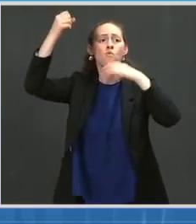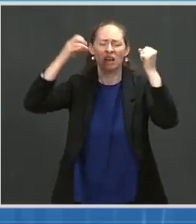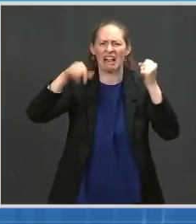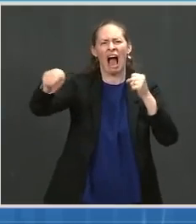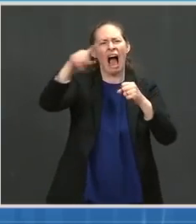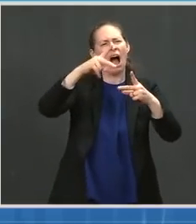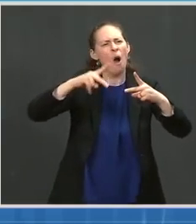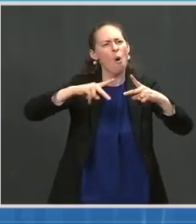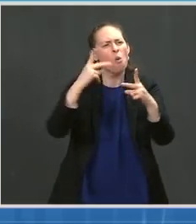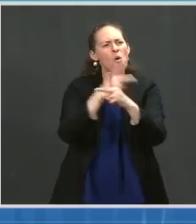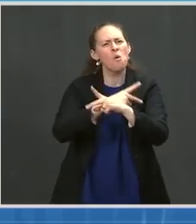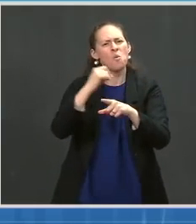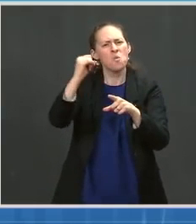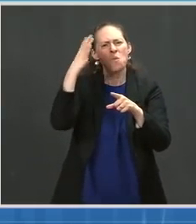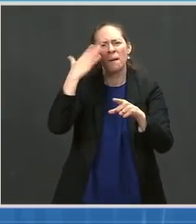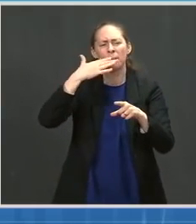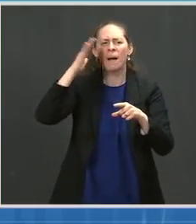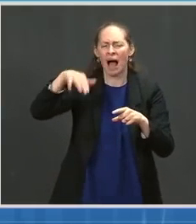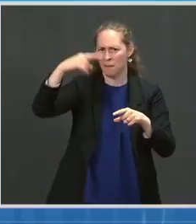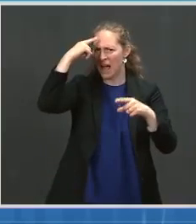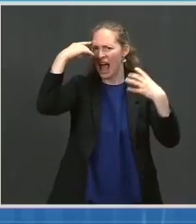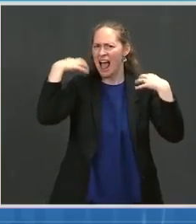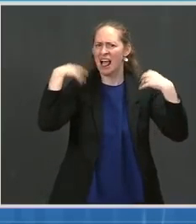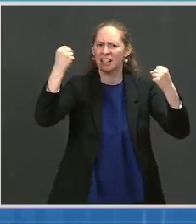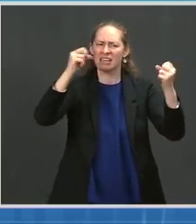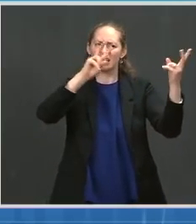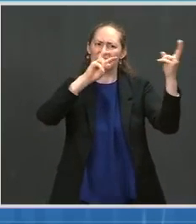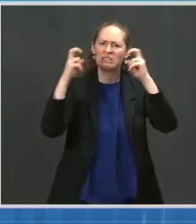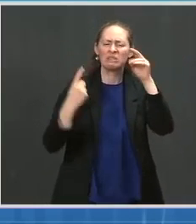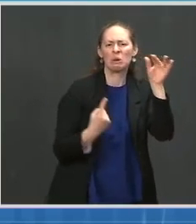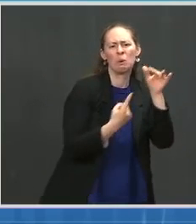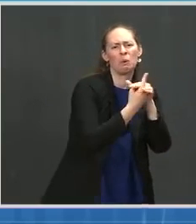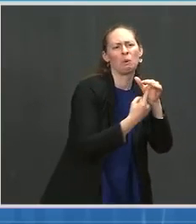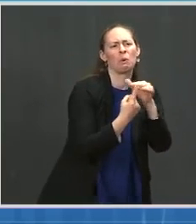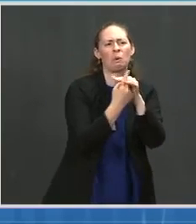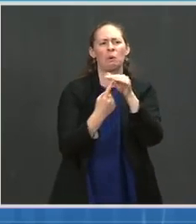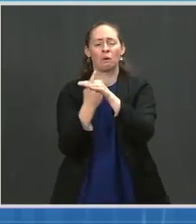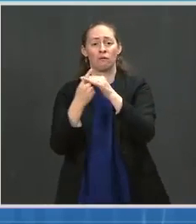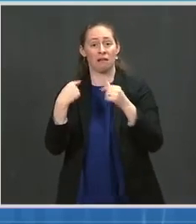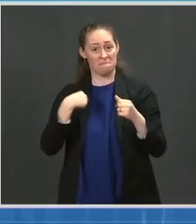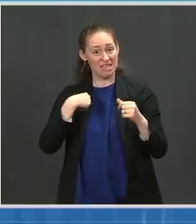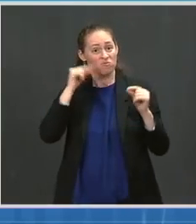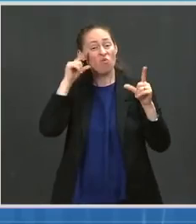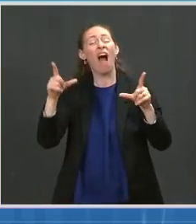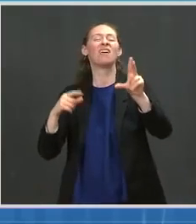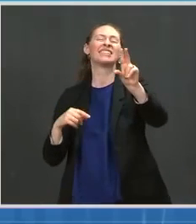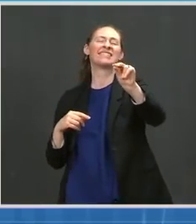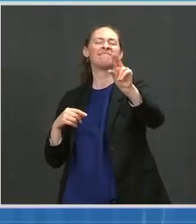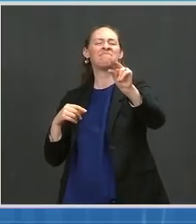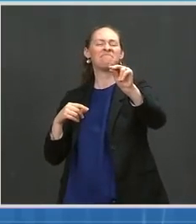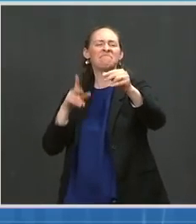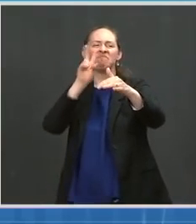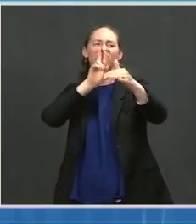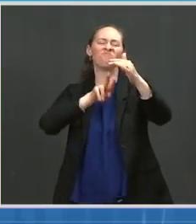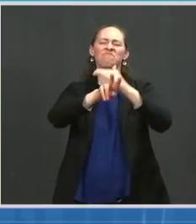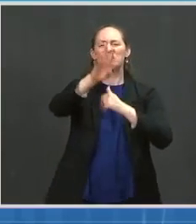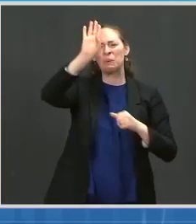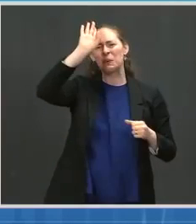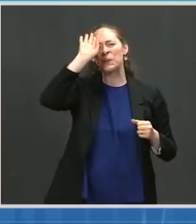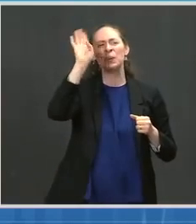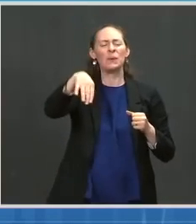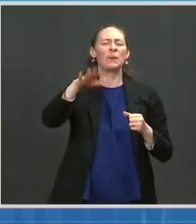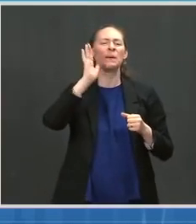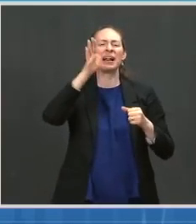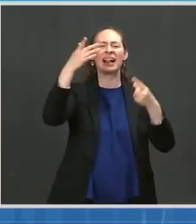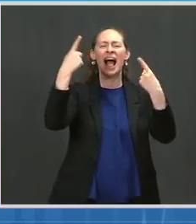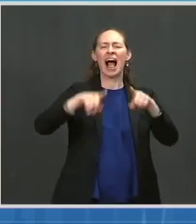these numbers are sobering, but they are not altogether surprising, because many of you know intuitively of these struggles.